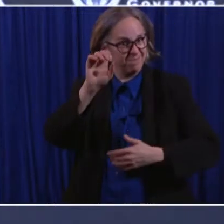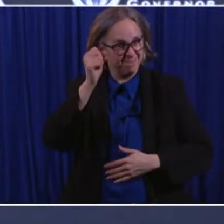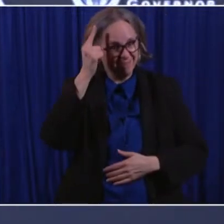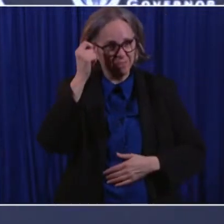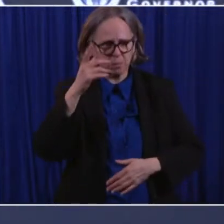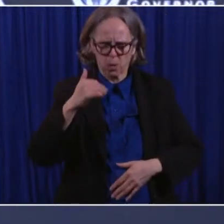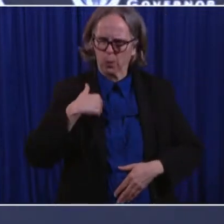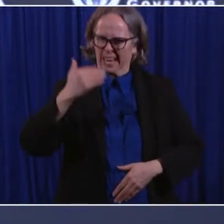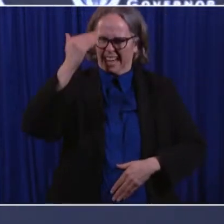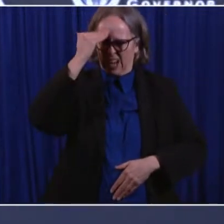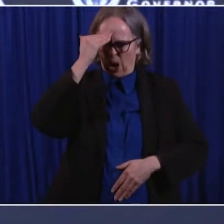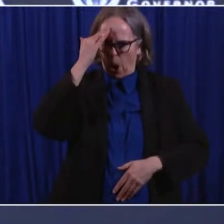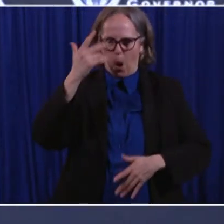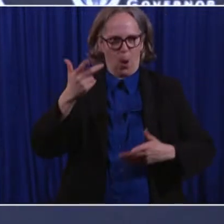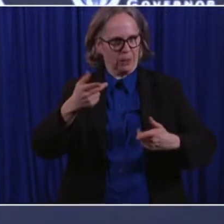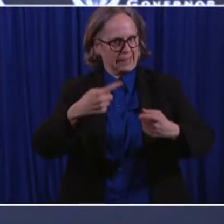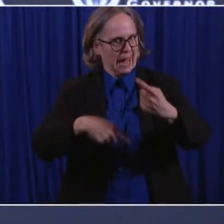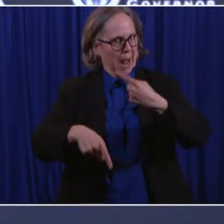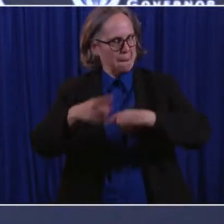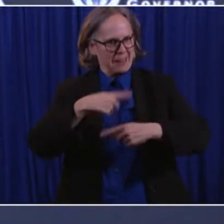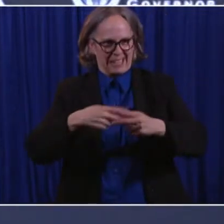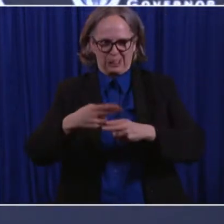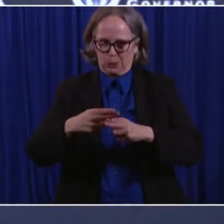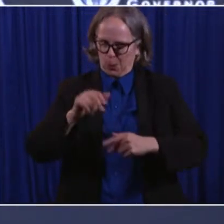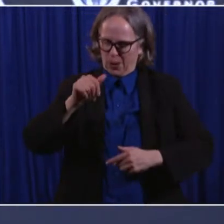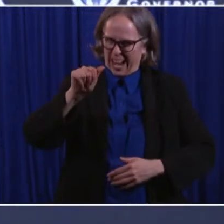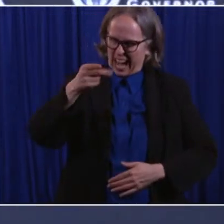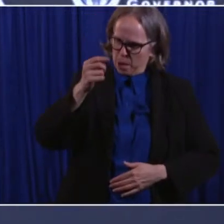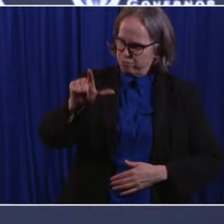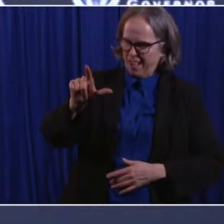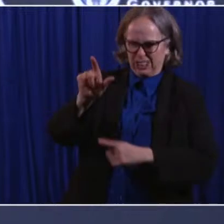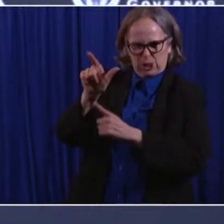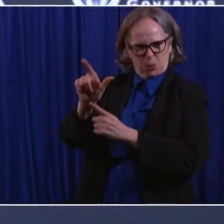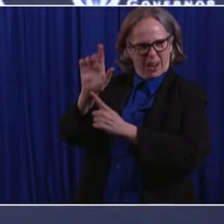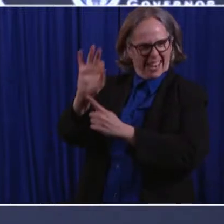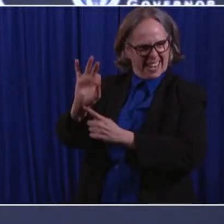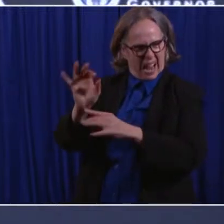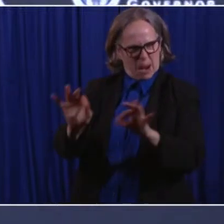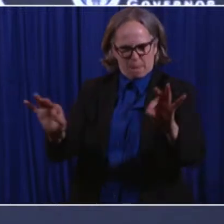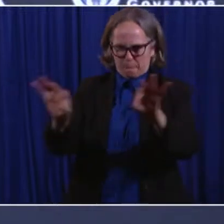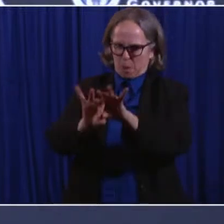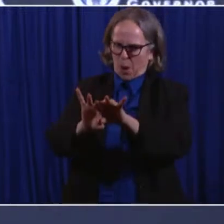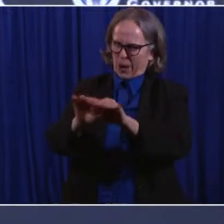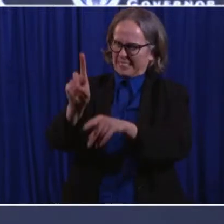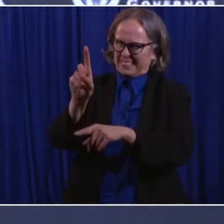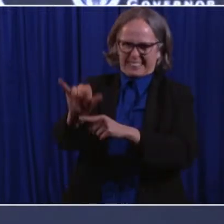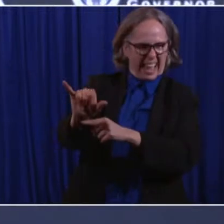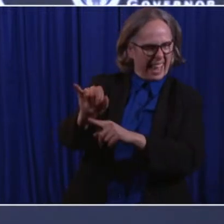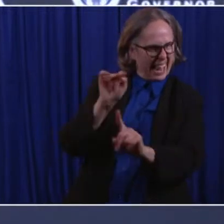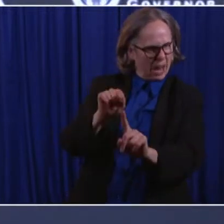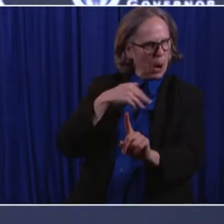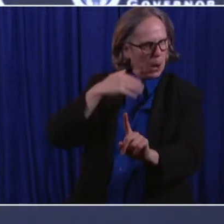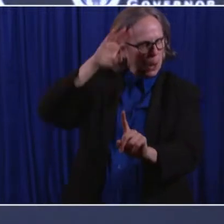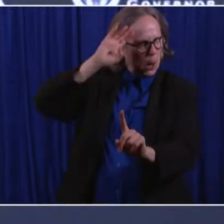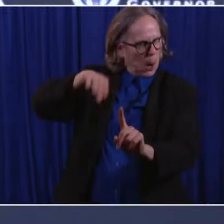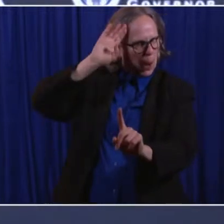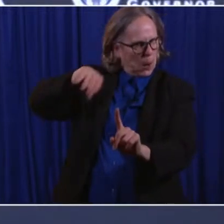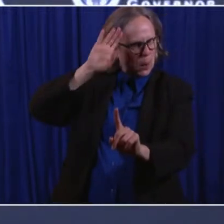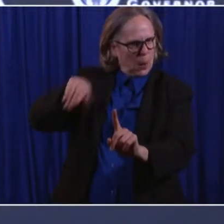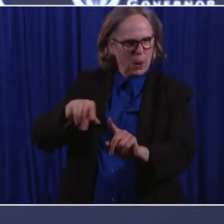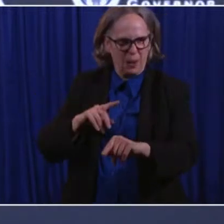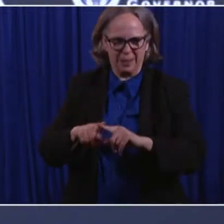date. We know the importance of this event. It is looked forward to by